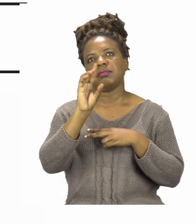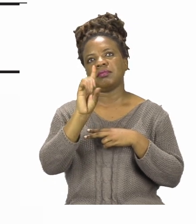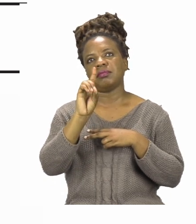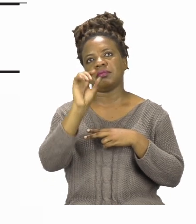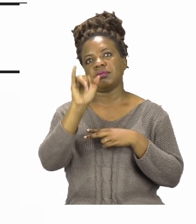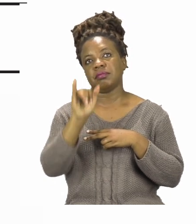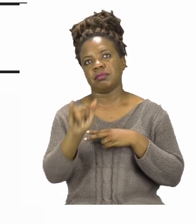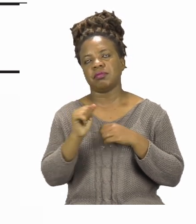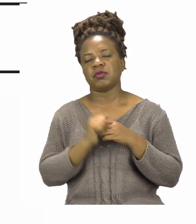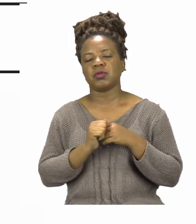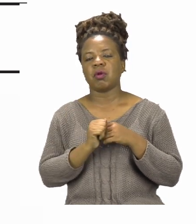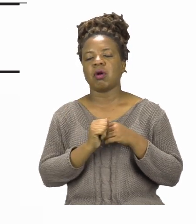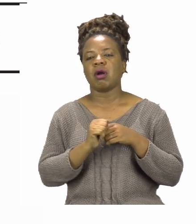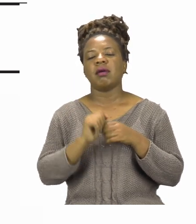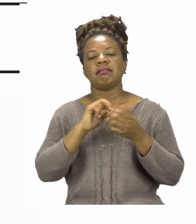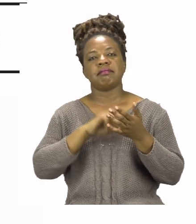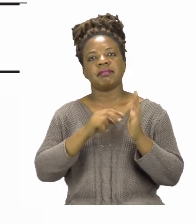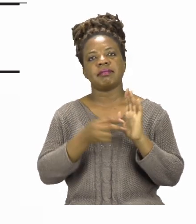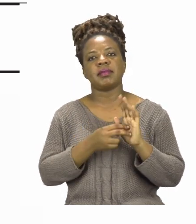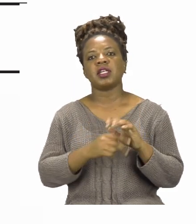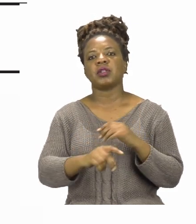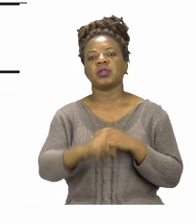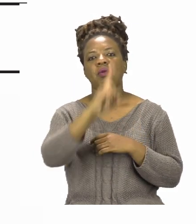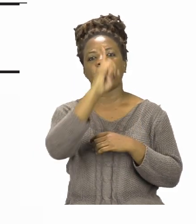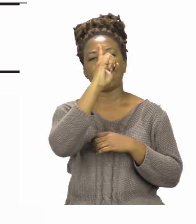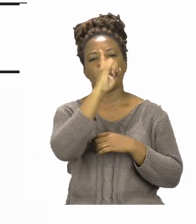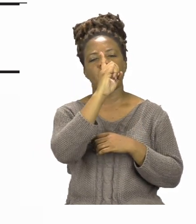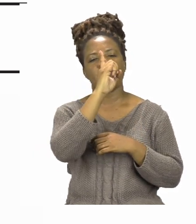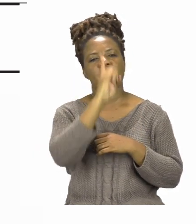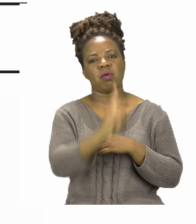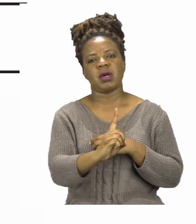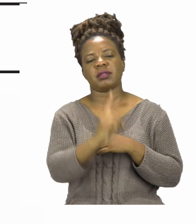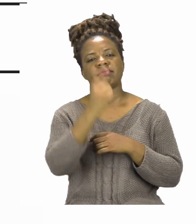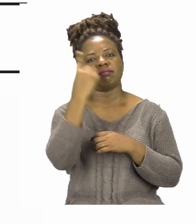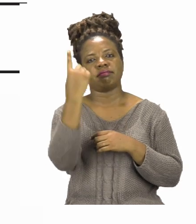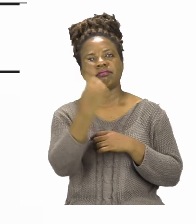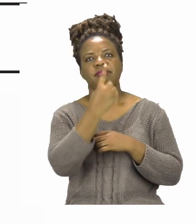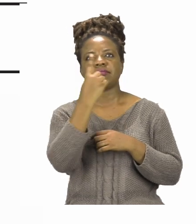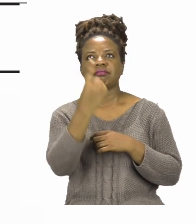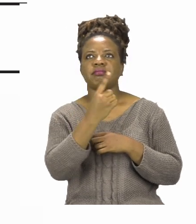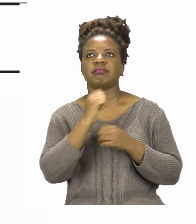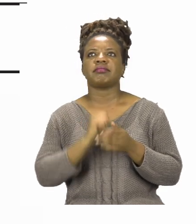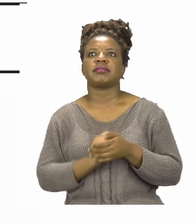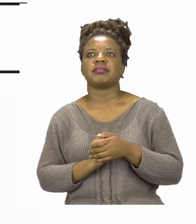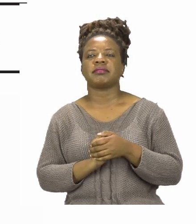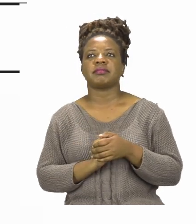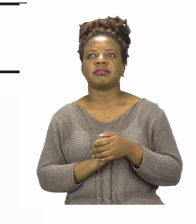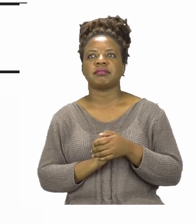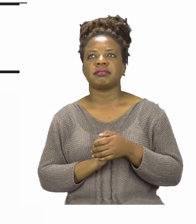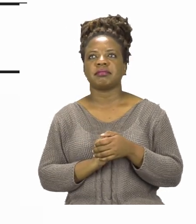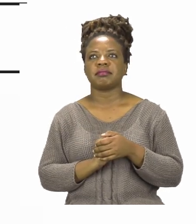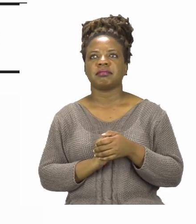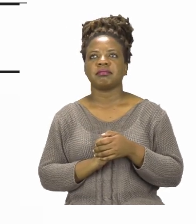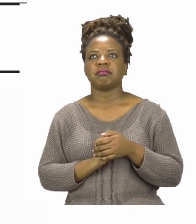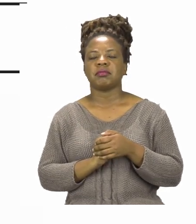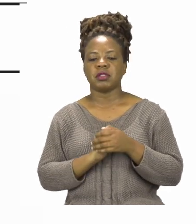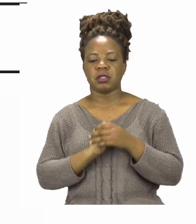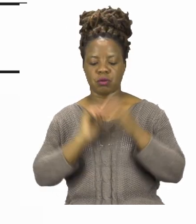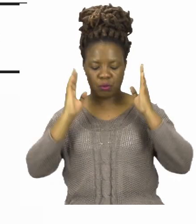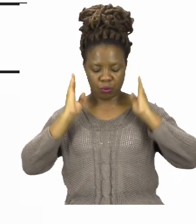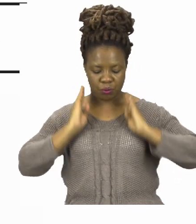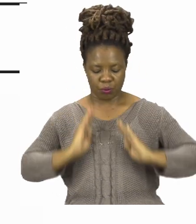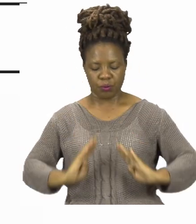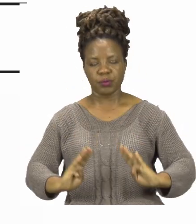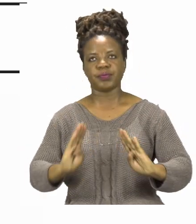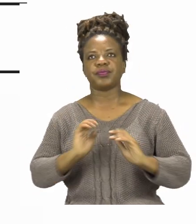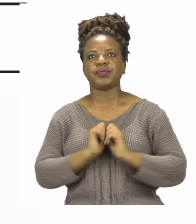and only. This can be a body of water, but in this case, we're talking about our bodies. And then